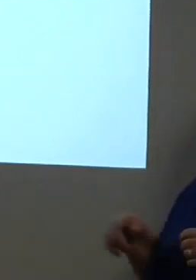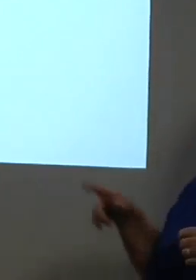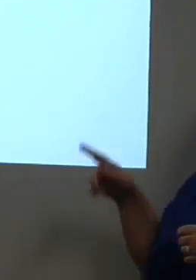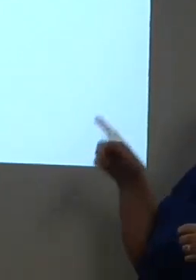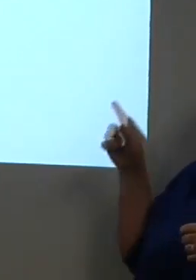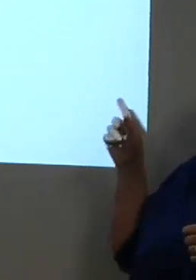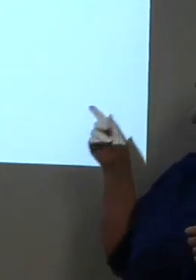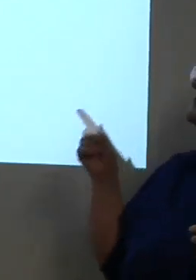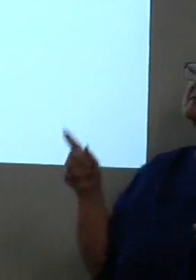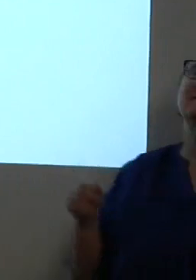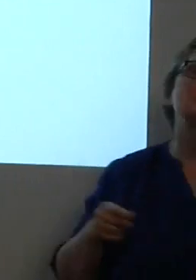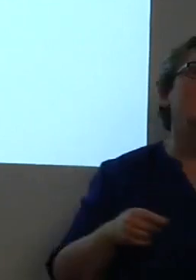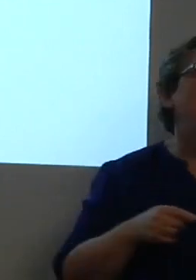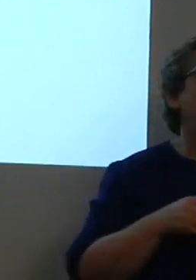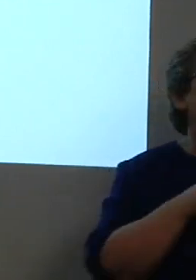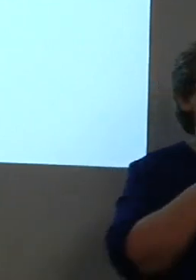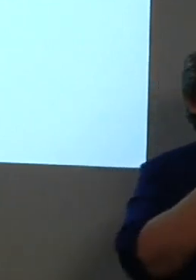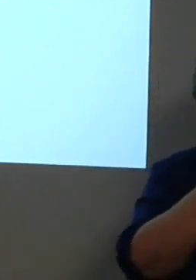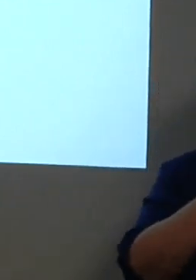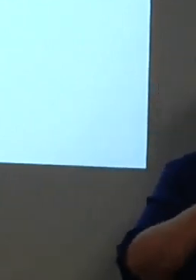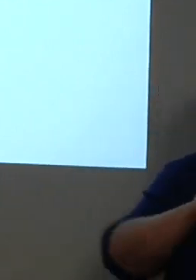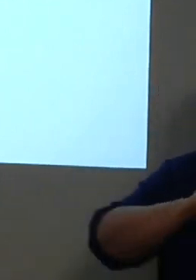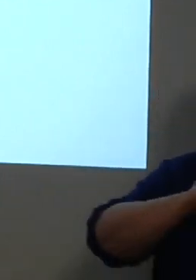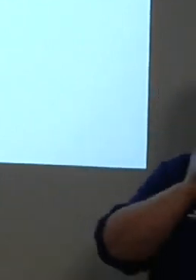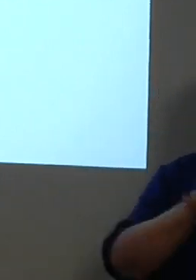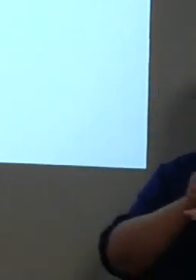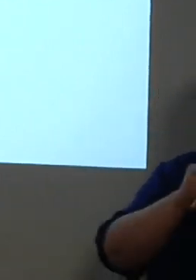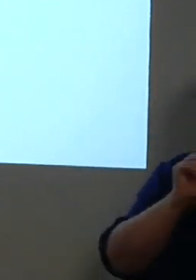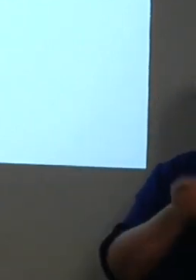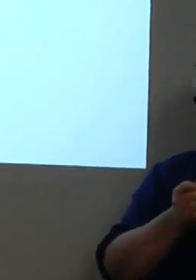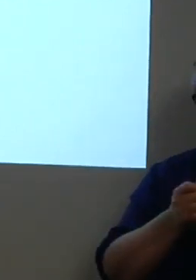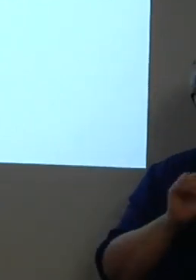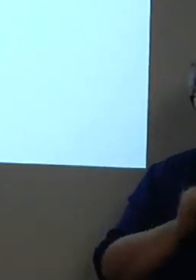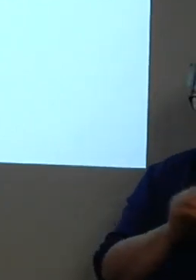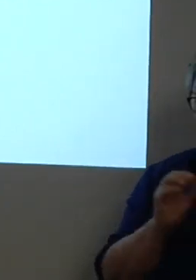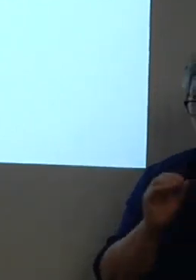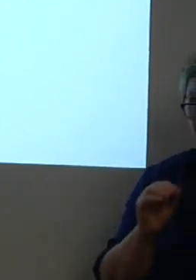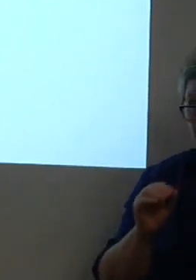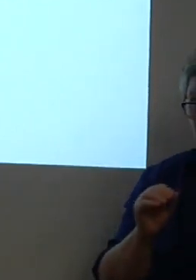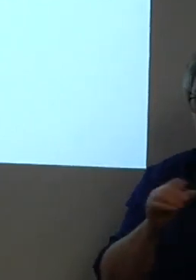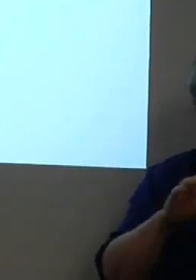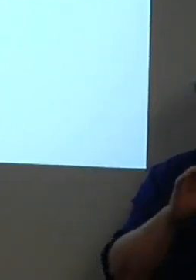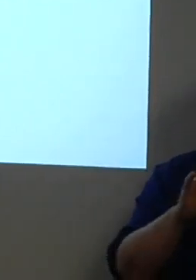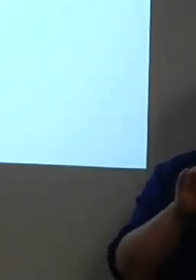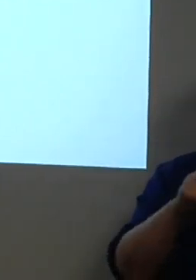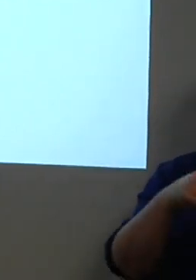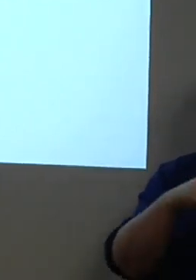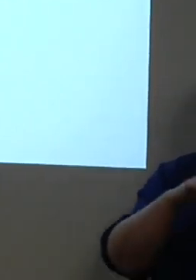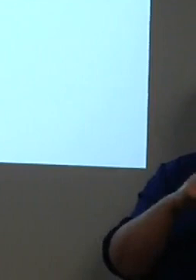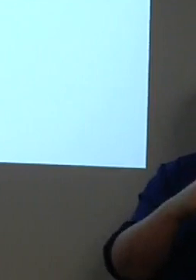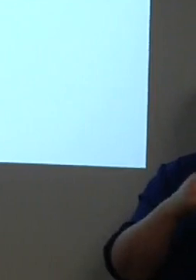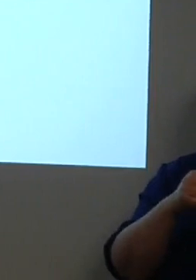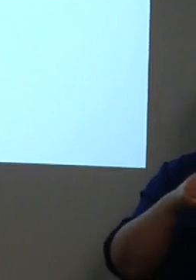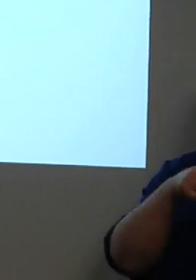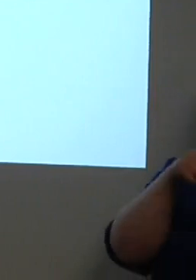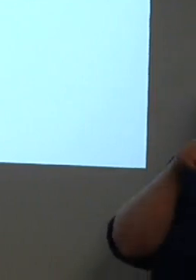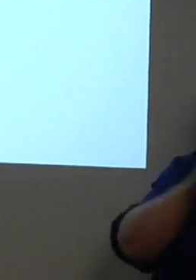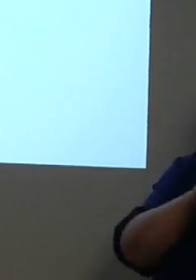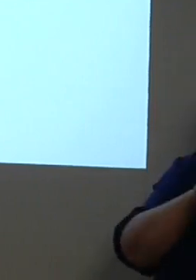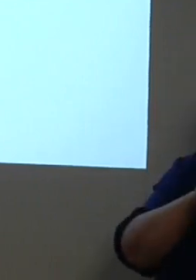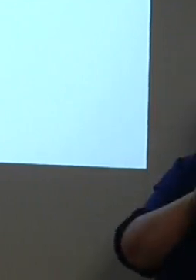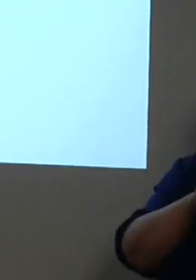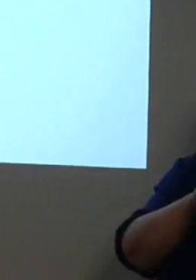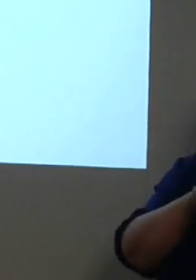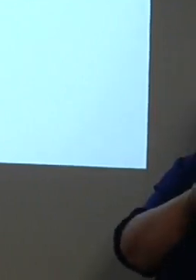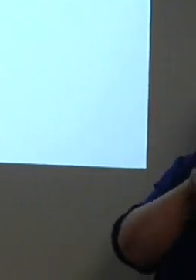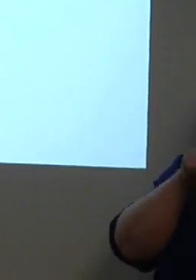can contextualize how we teach them and not just say this one story means everything has to be true in the world because